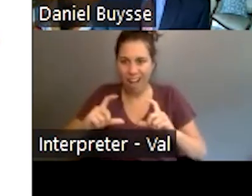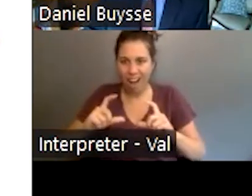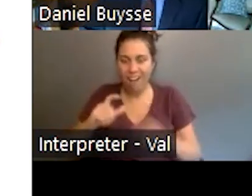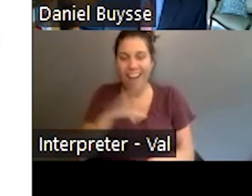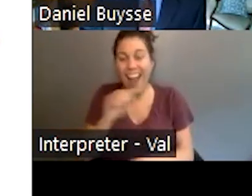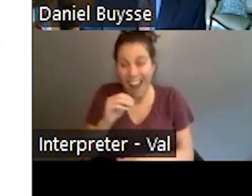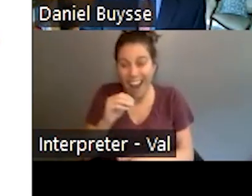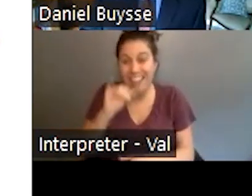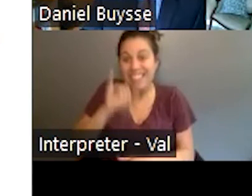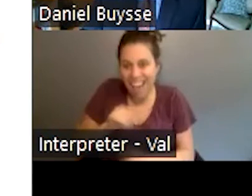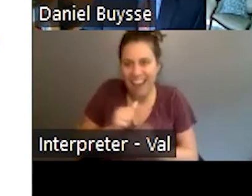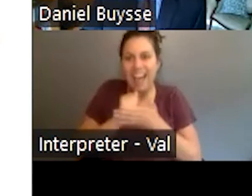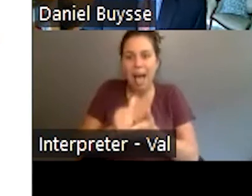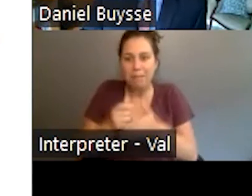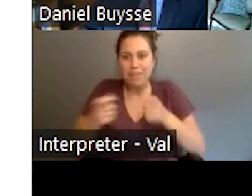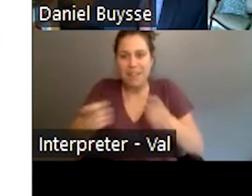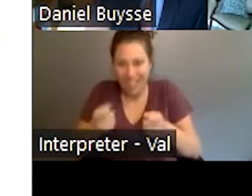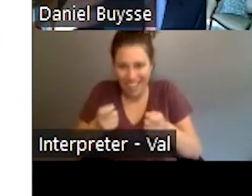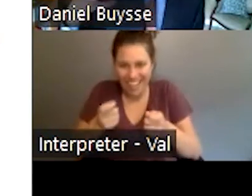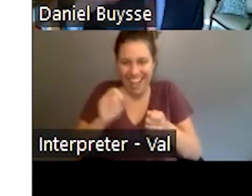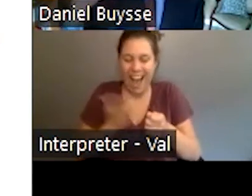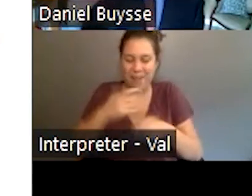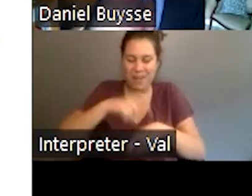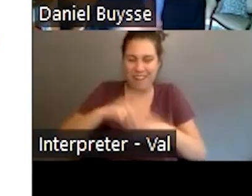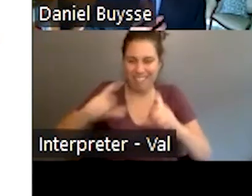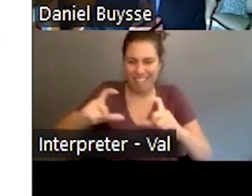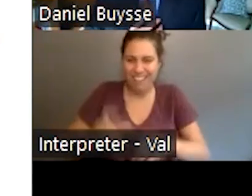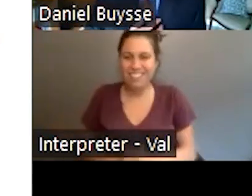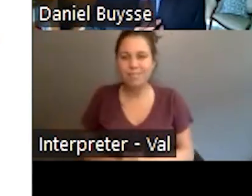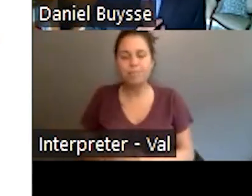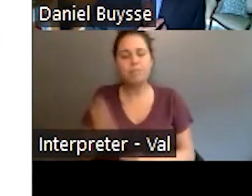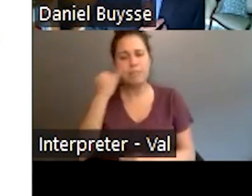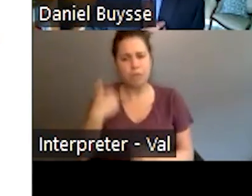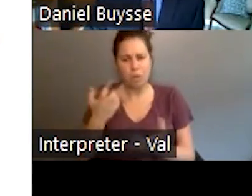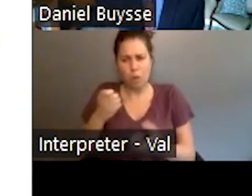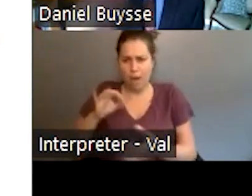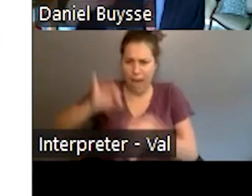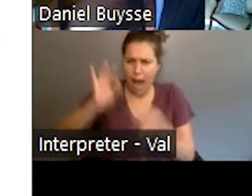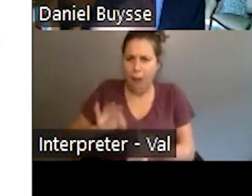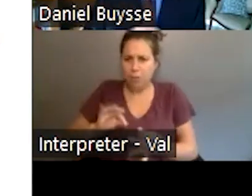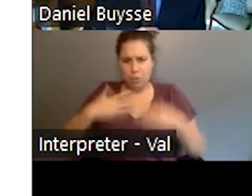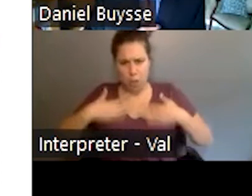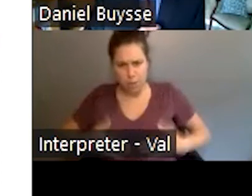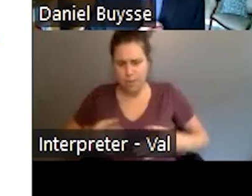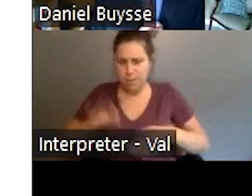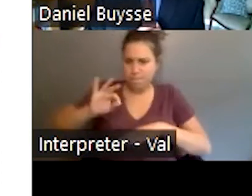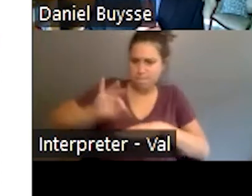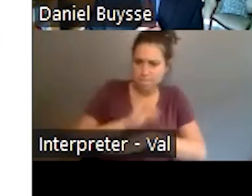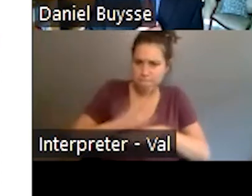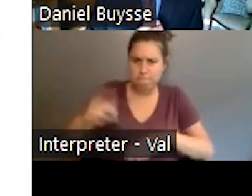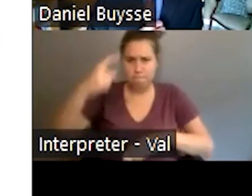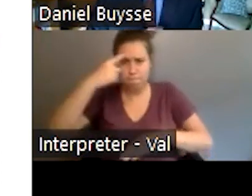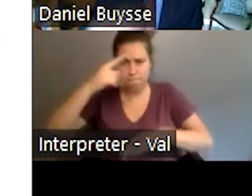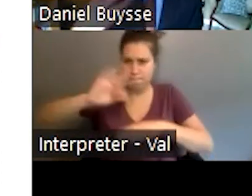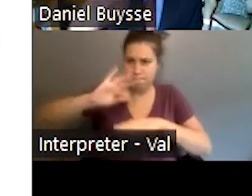regulate those biological clocks. If we want optimal physiology, if we want optimal brain